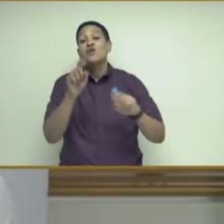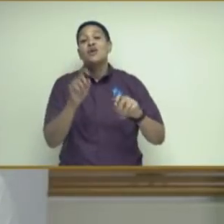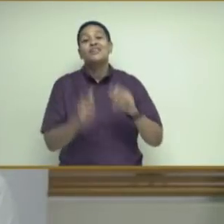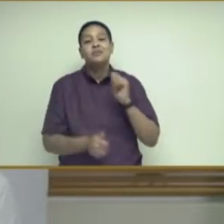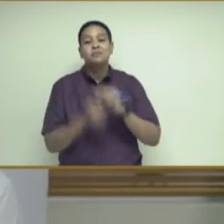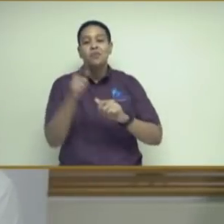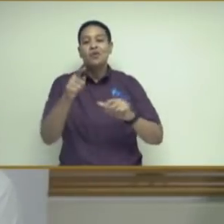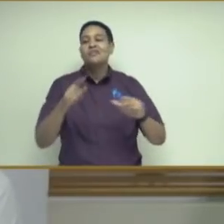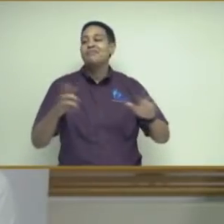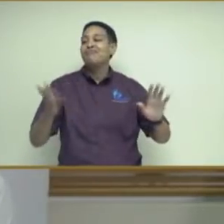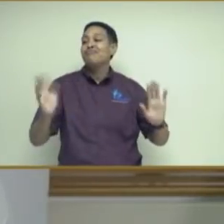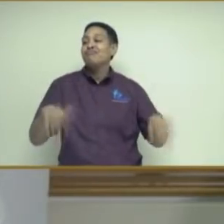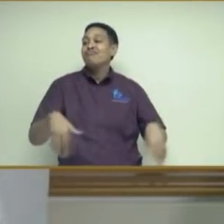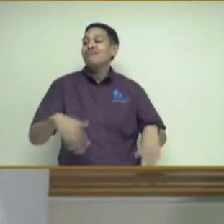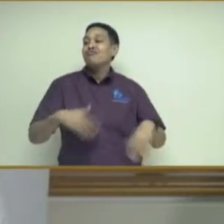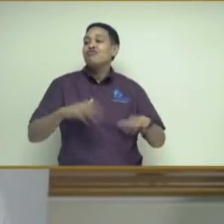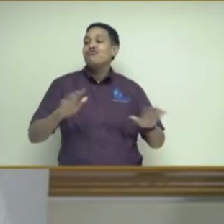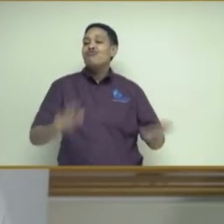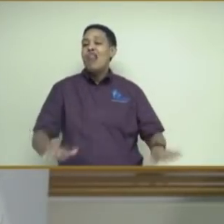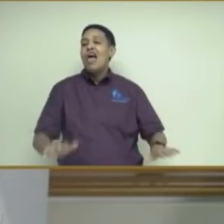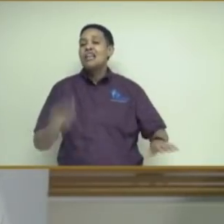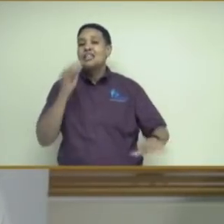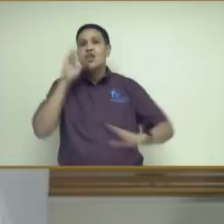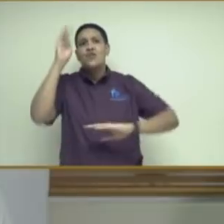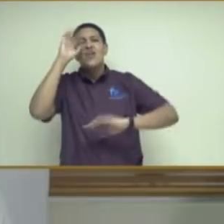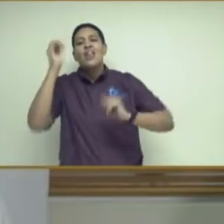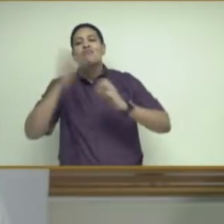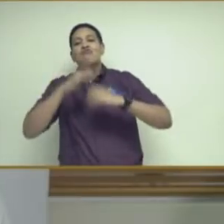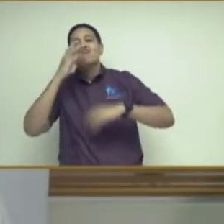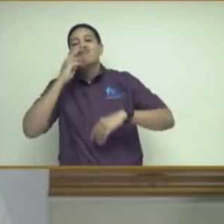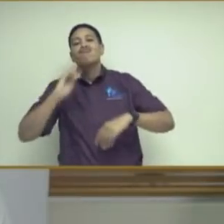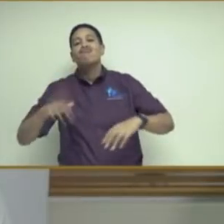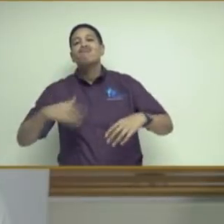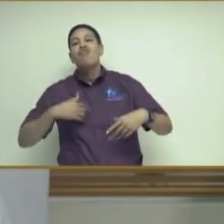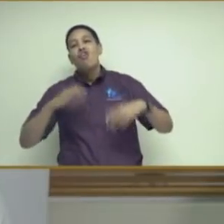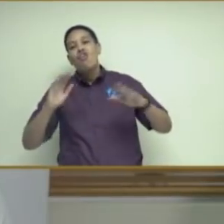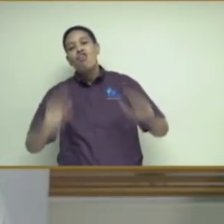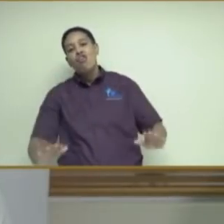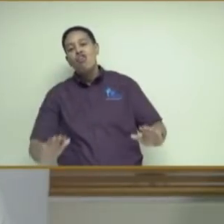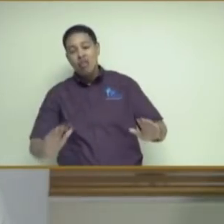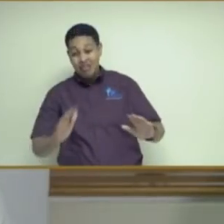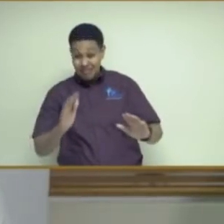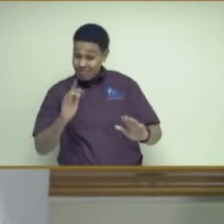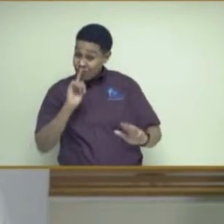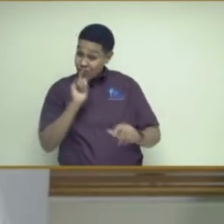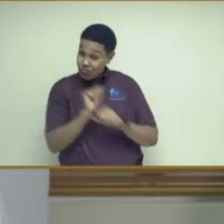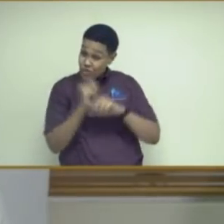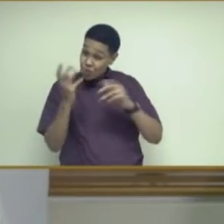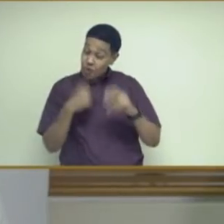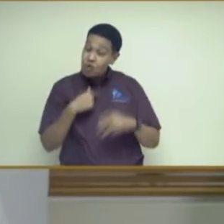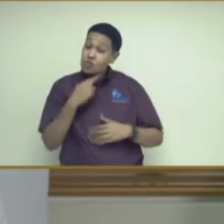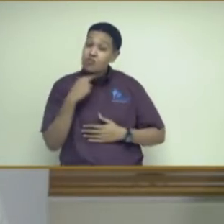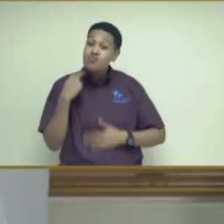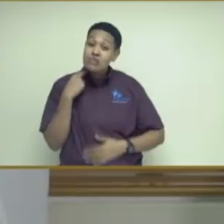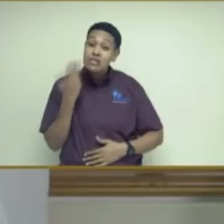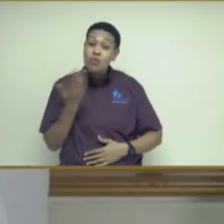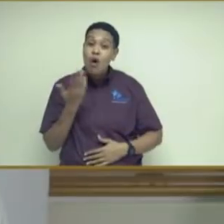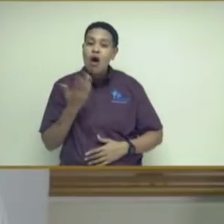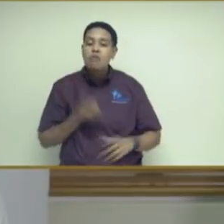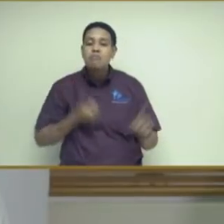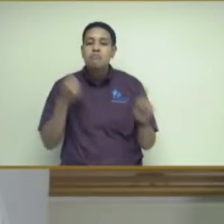is that we have, to some extent, we run the risk of being victims of our